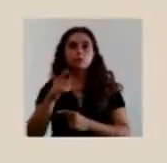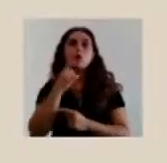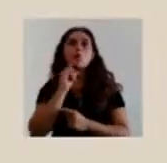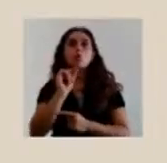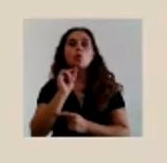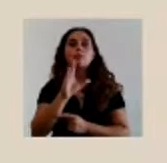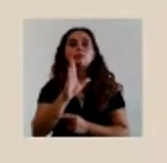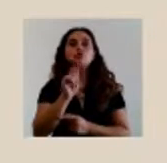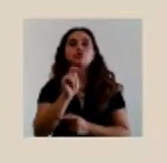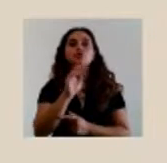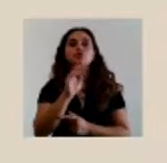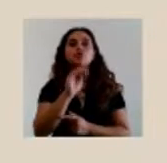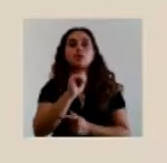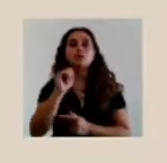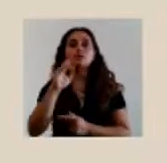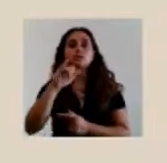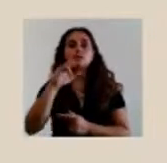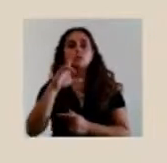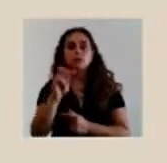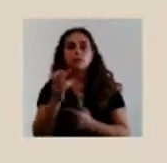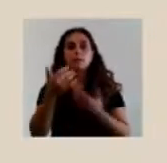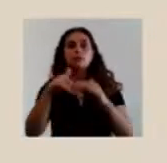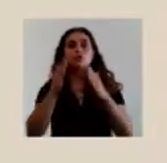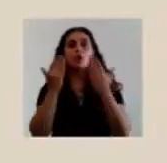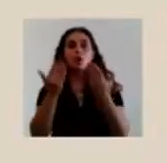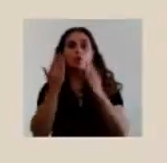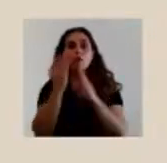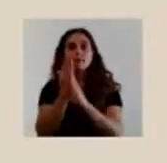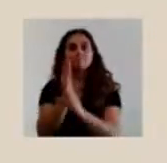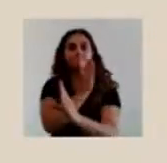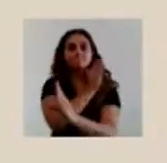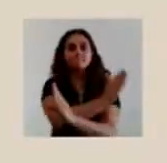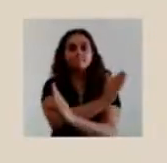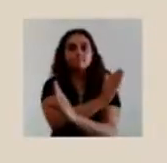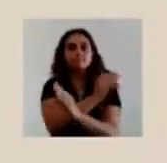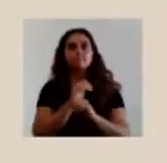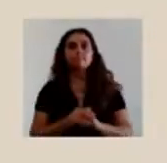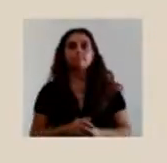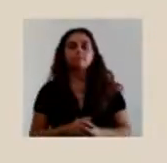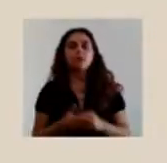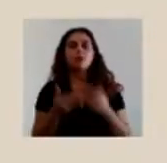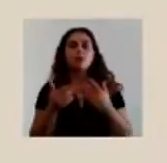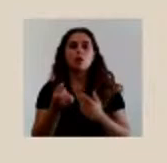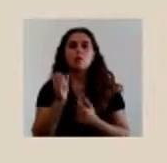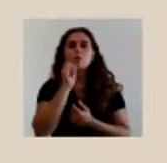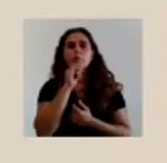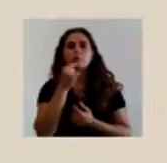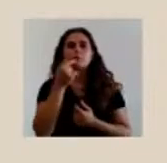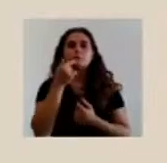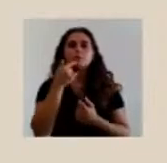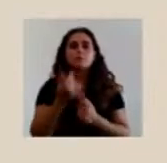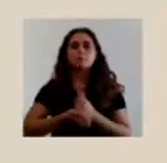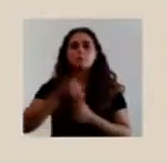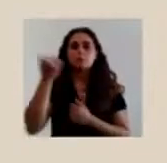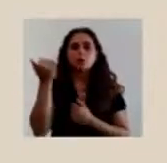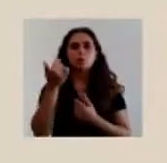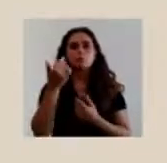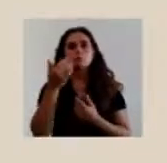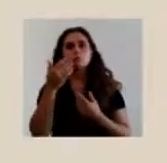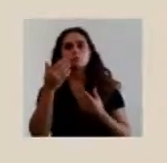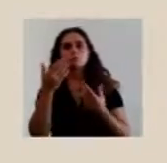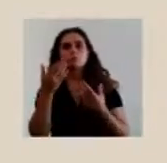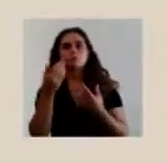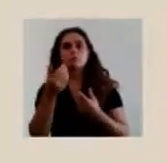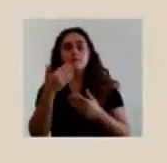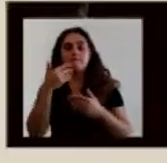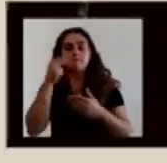Jessica, but now it goes to the left. Here you can make your bets with your colleagues or even your pets to see